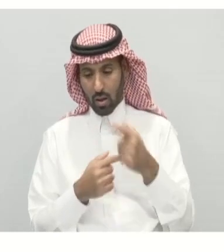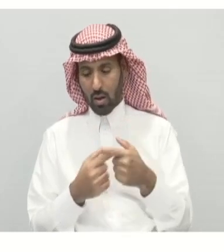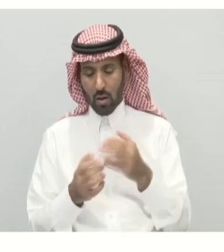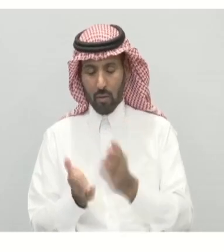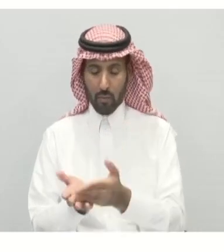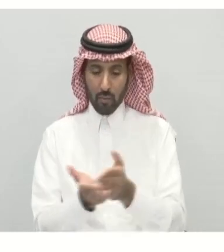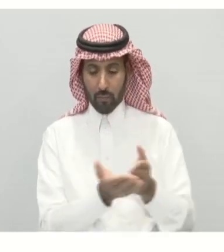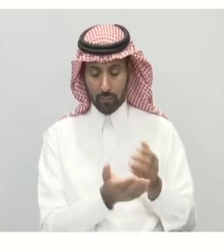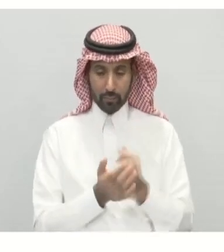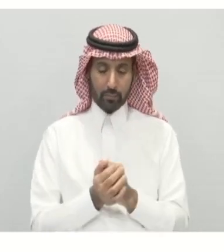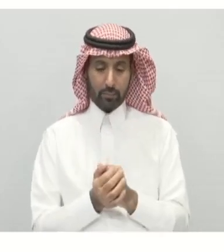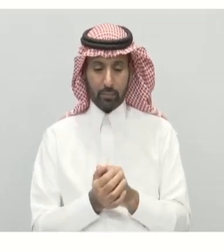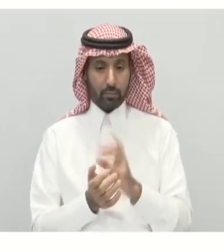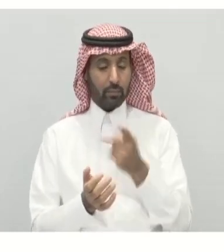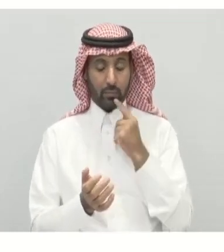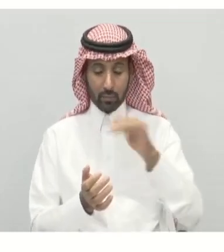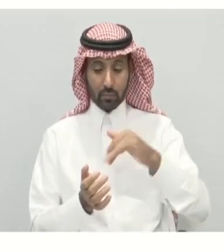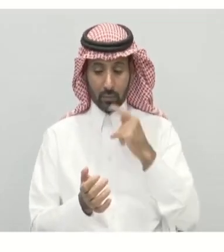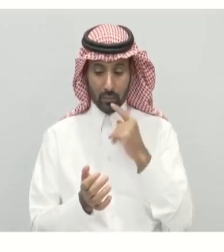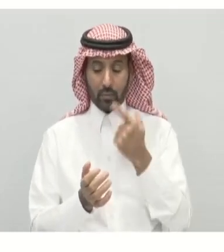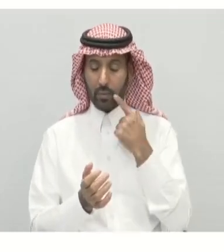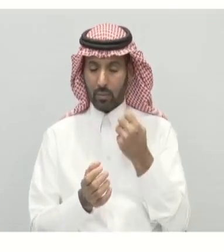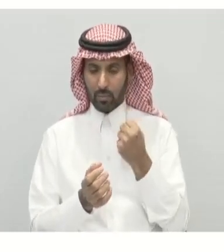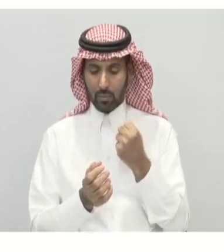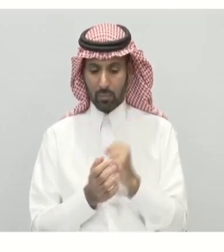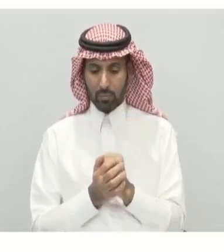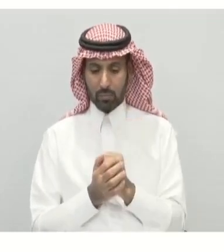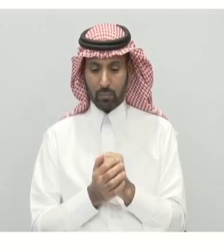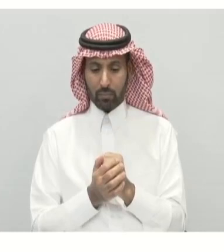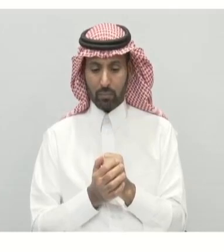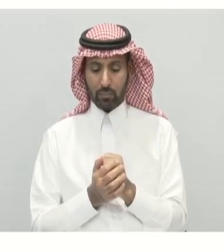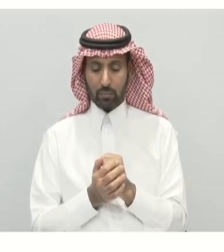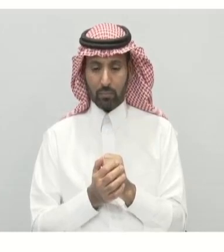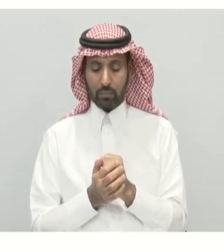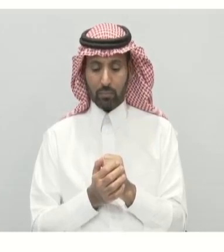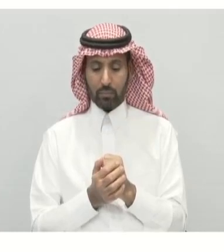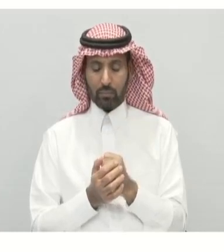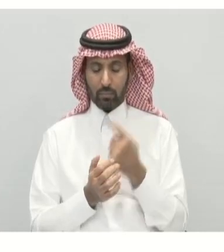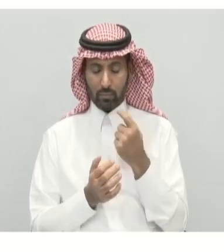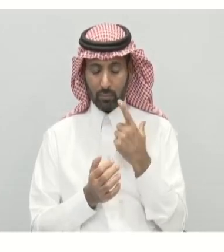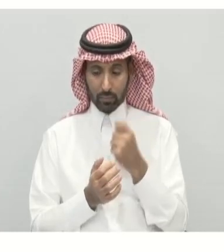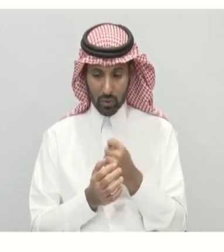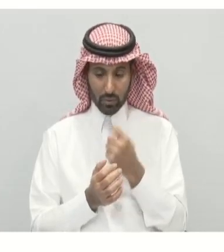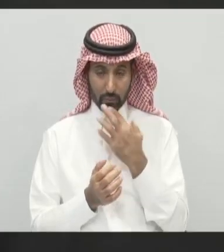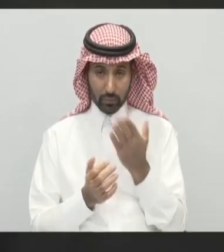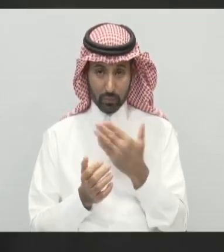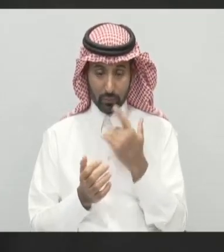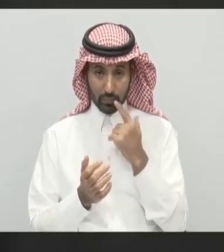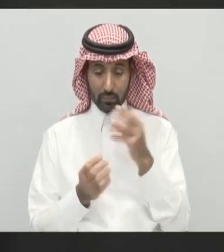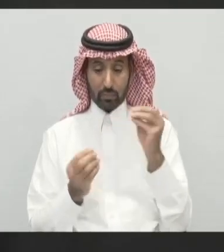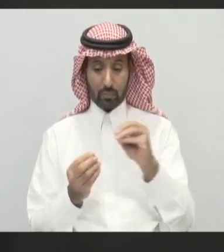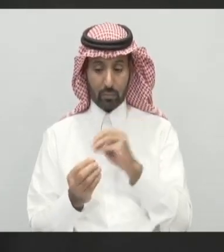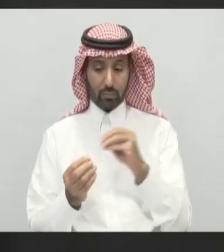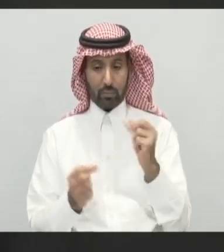students. She is coming down with a cold. So as you have noticed that all of these